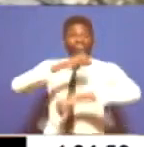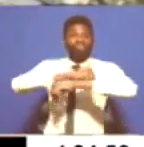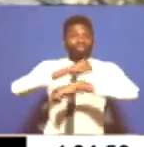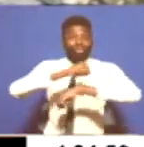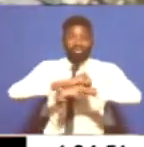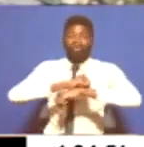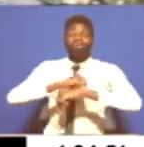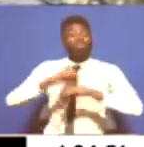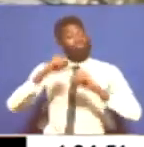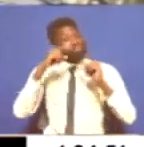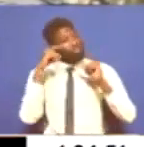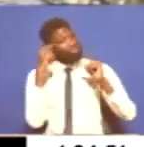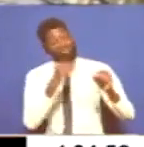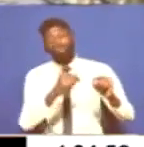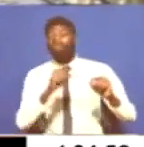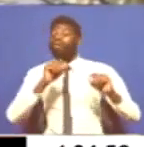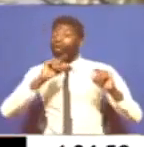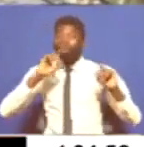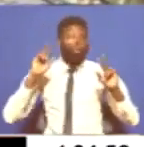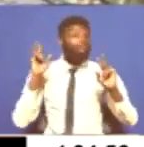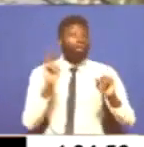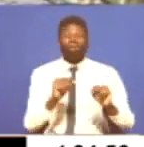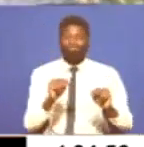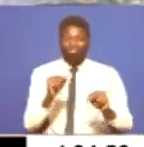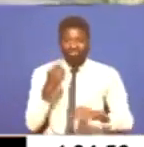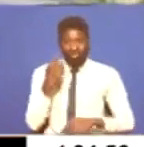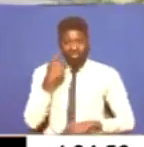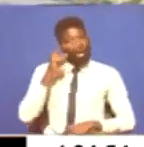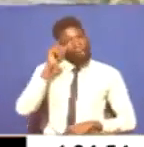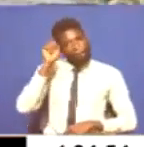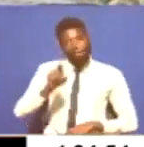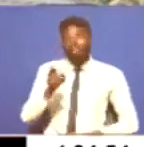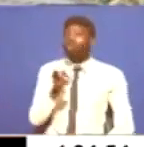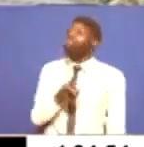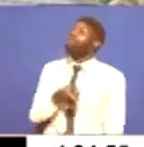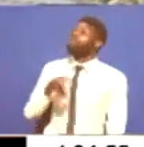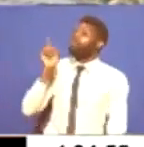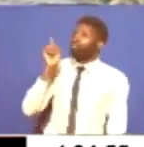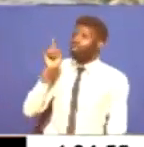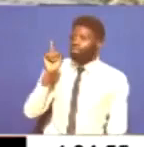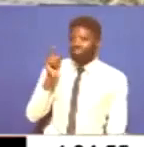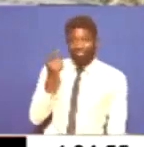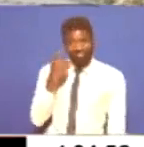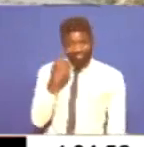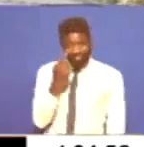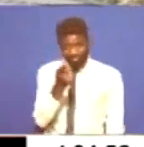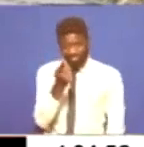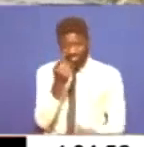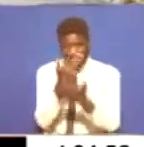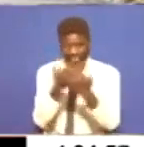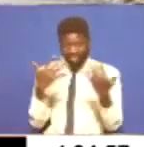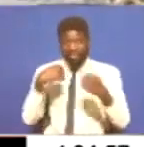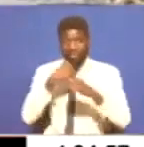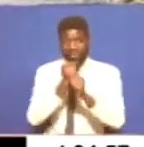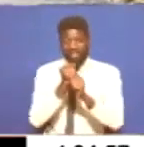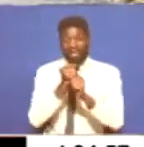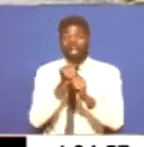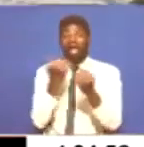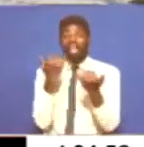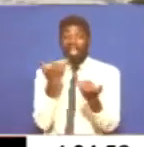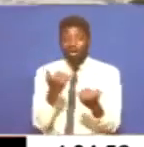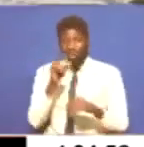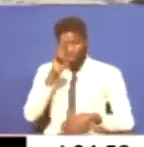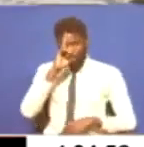unaambiwa hakuna naambiwa mpaka uende sasa vitu kama hizo ndio unaona hao vijana wetu sikusi